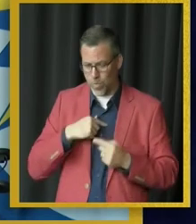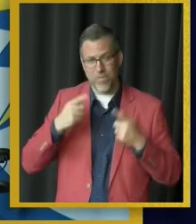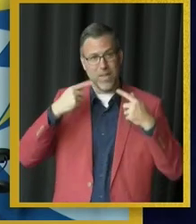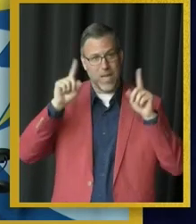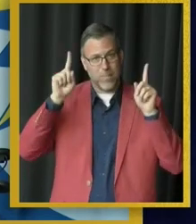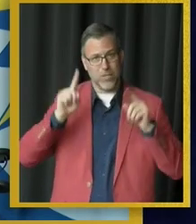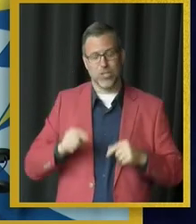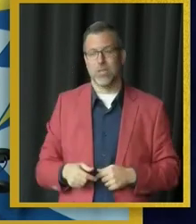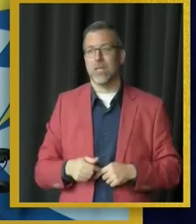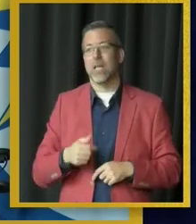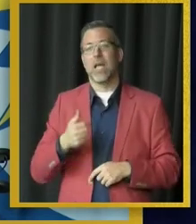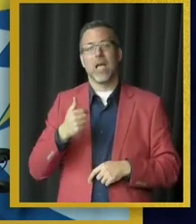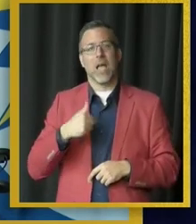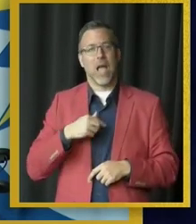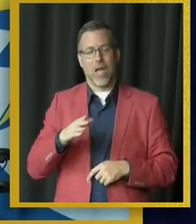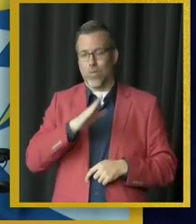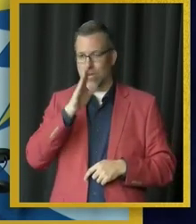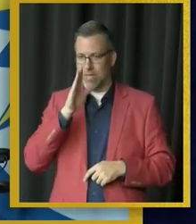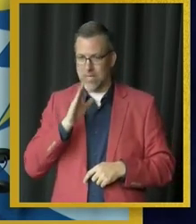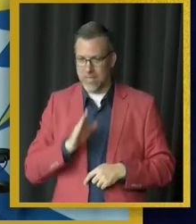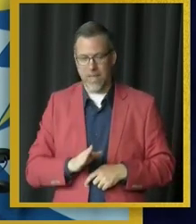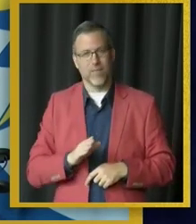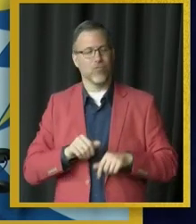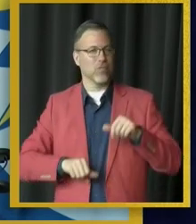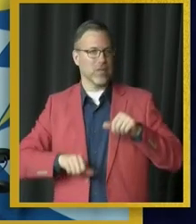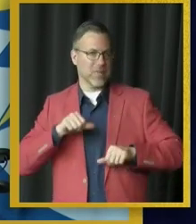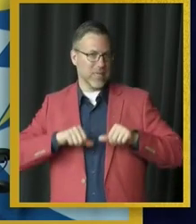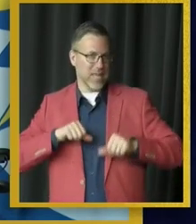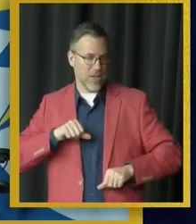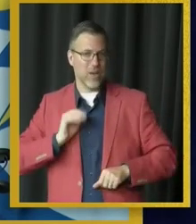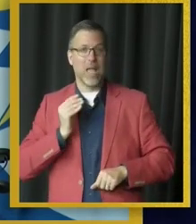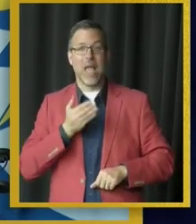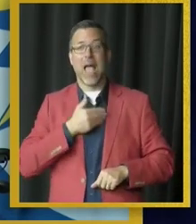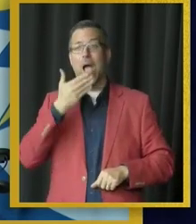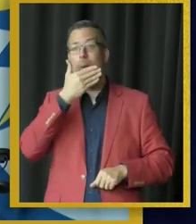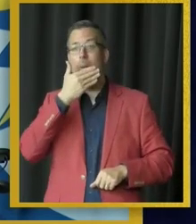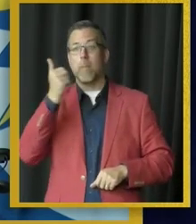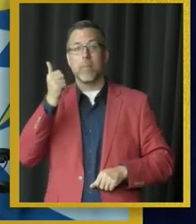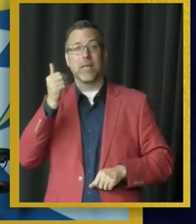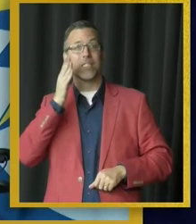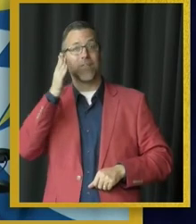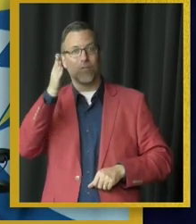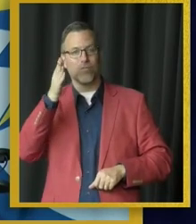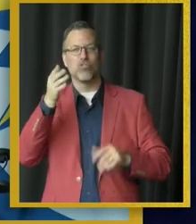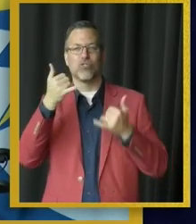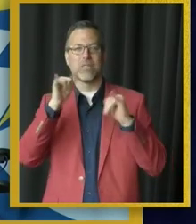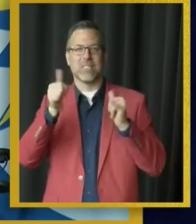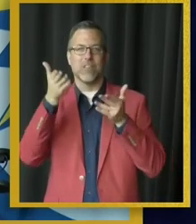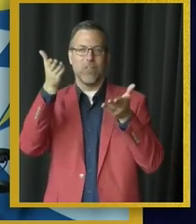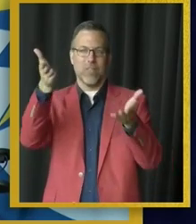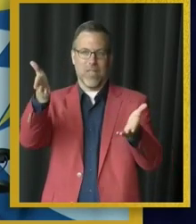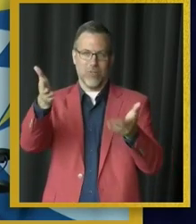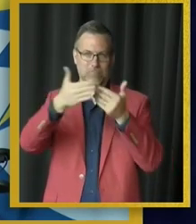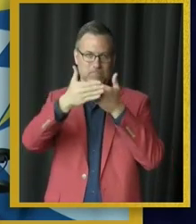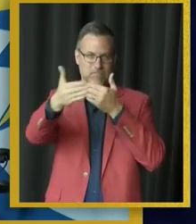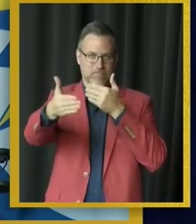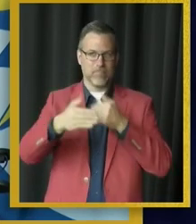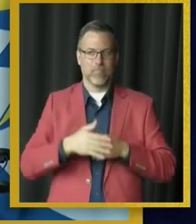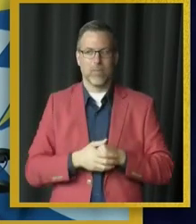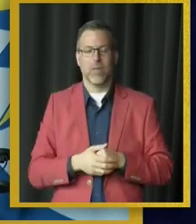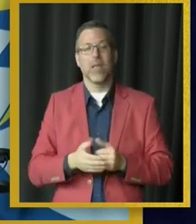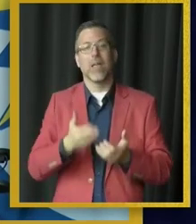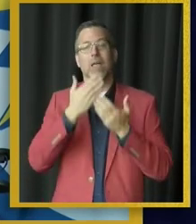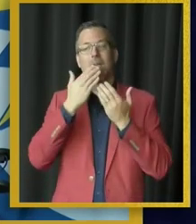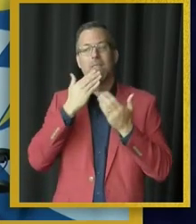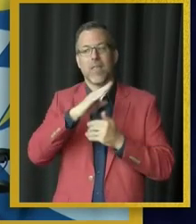am unwaveringly confident that our best days are ahead of us. And thank